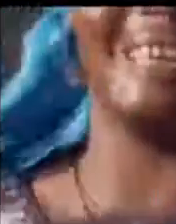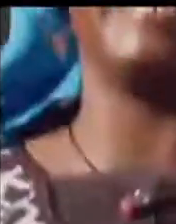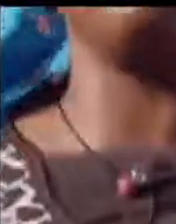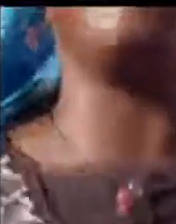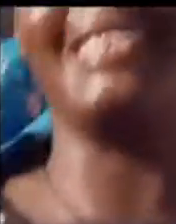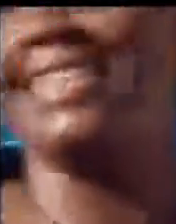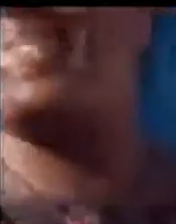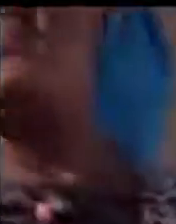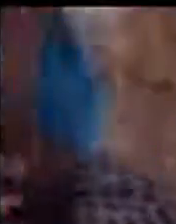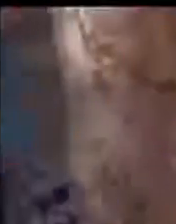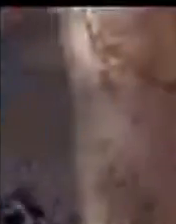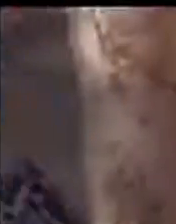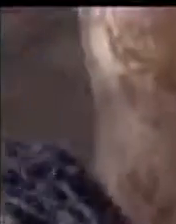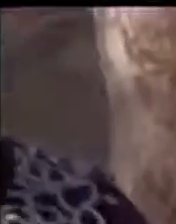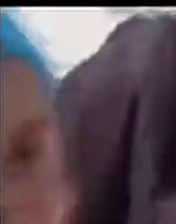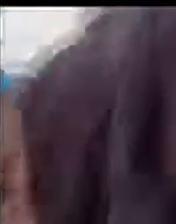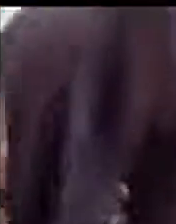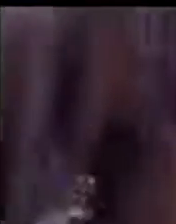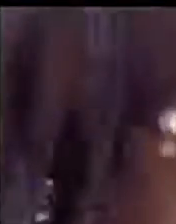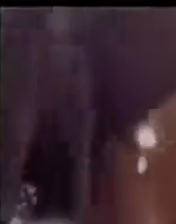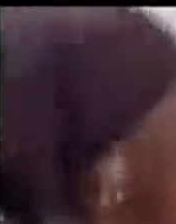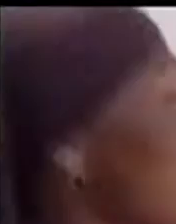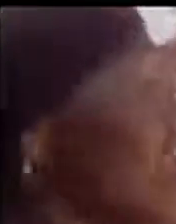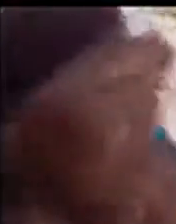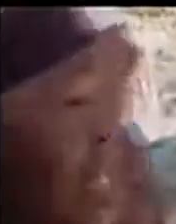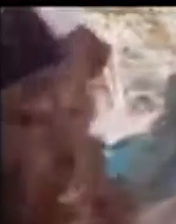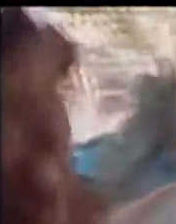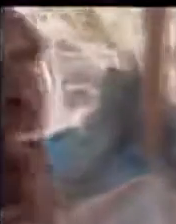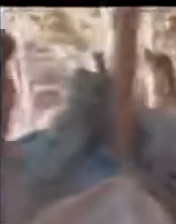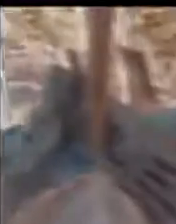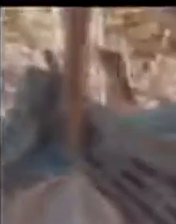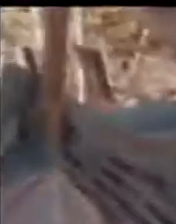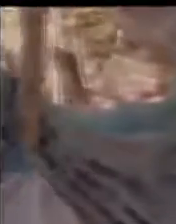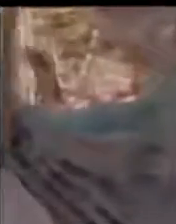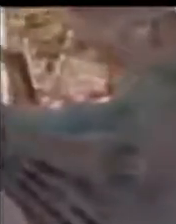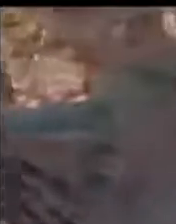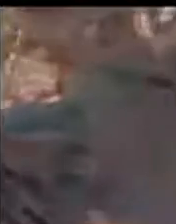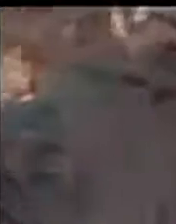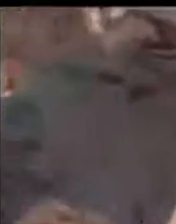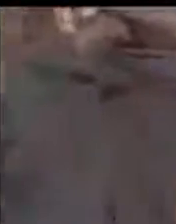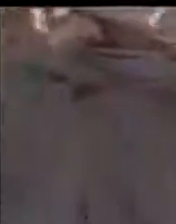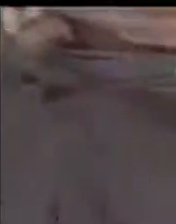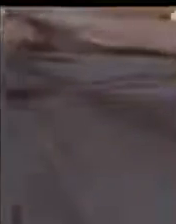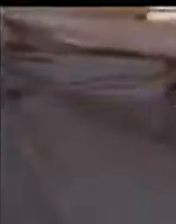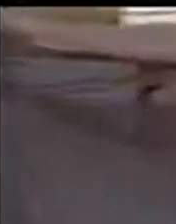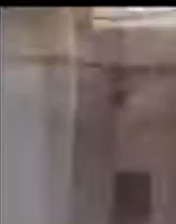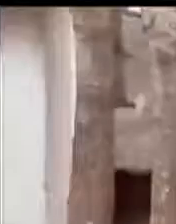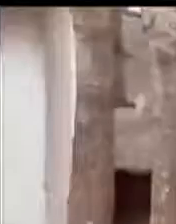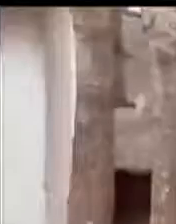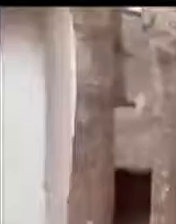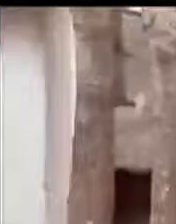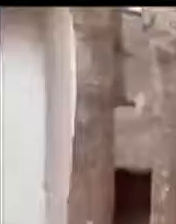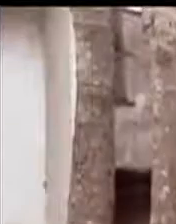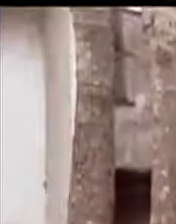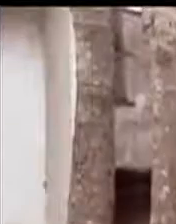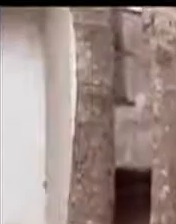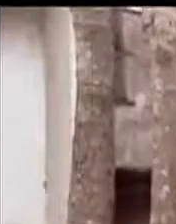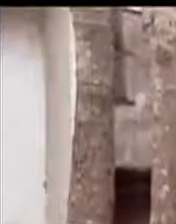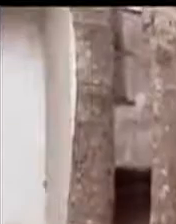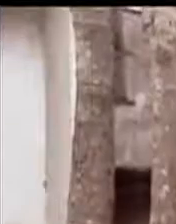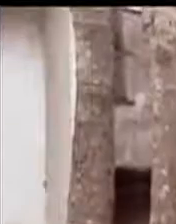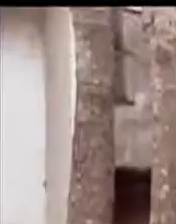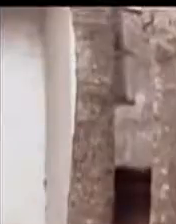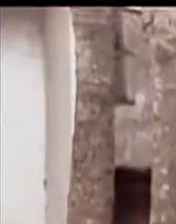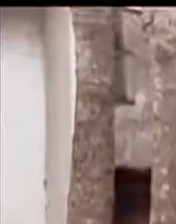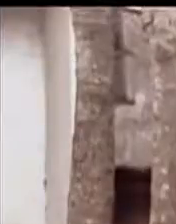against HIV and AIDS, adopting healthy eating habits, and learning to cope with the disease. Vê lá, me repara